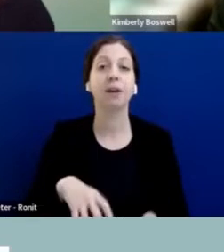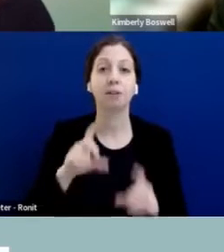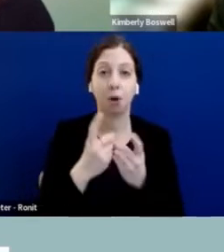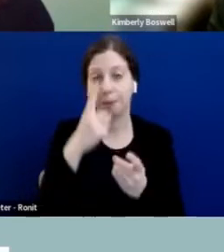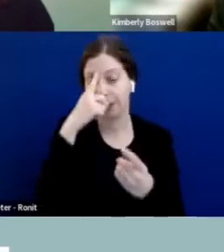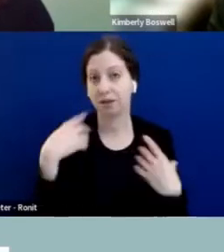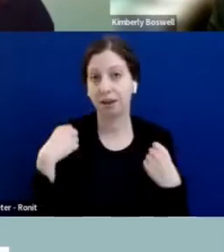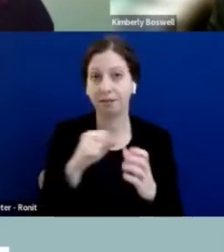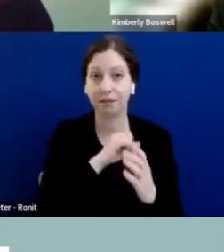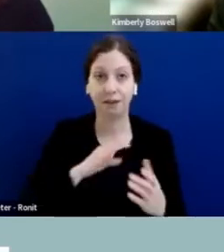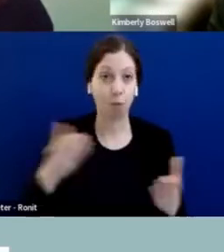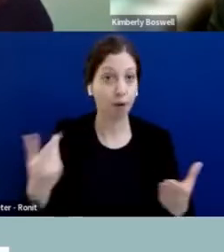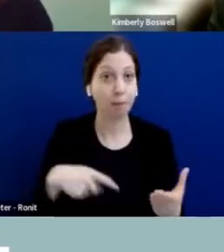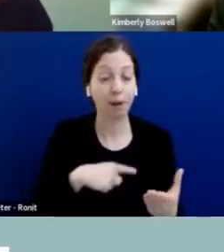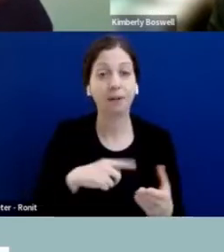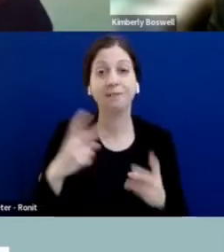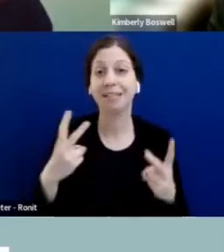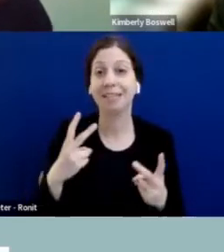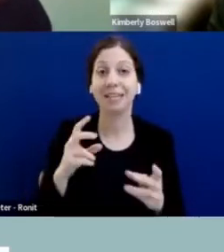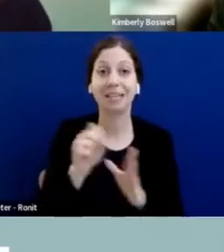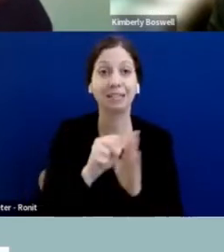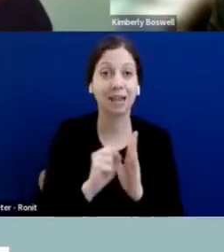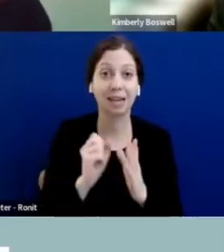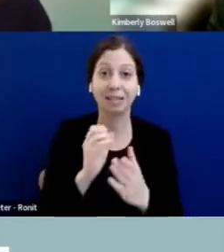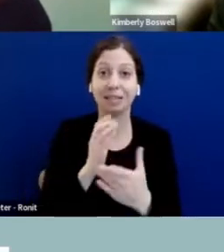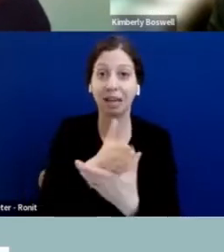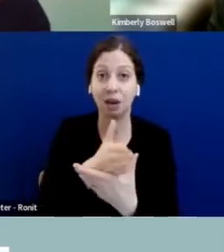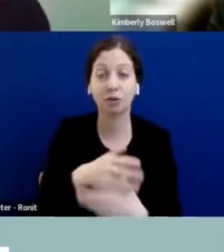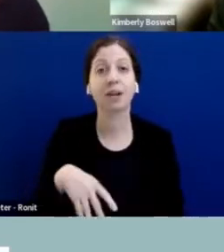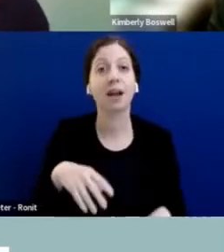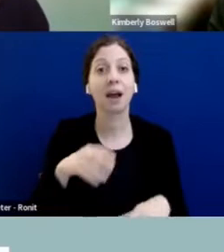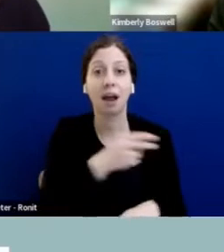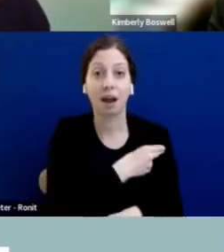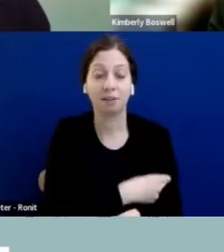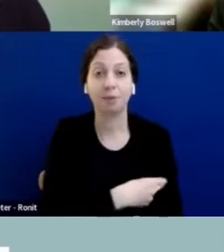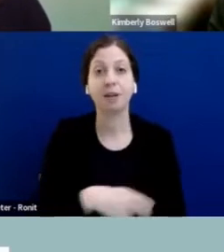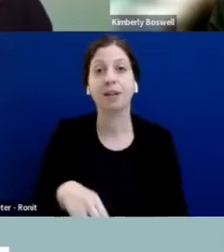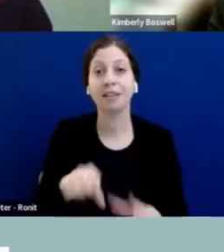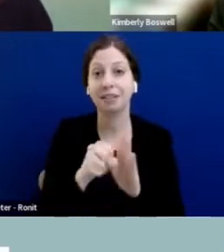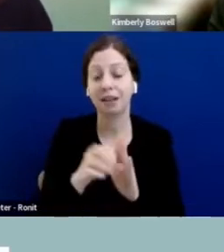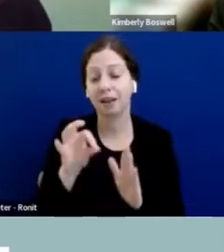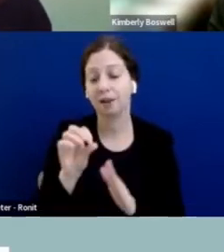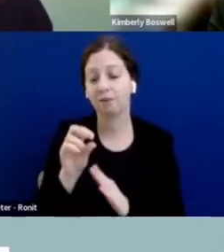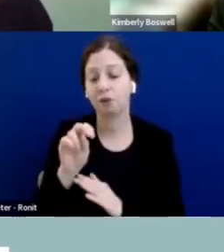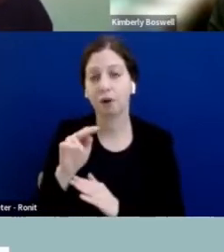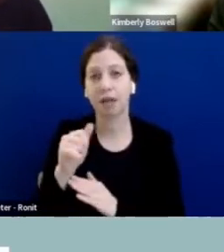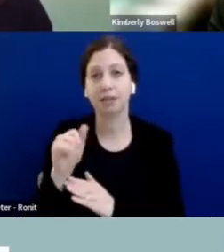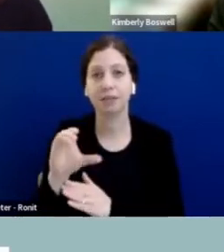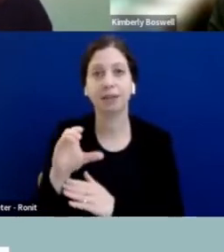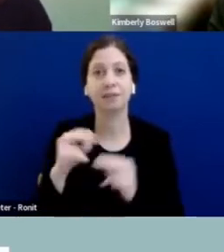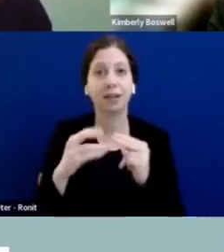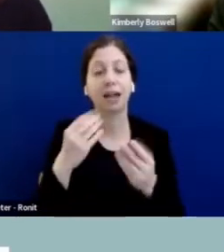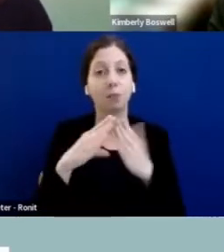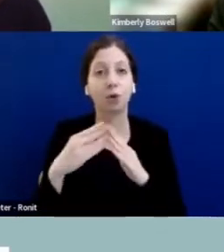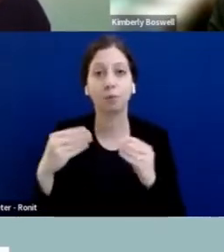visited the state psychiatric hospital. We visited the state maximum security forensic facility and community providers in